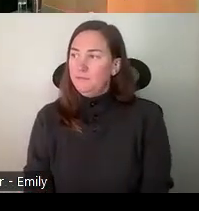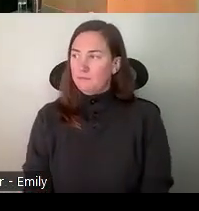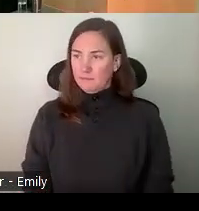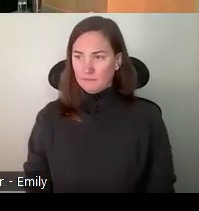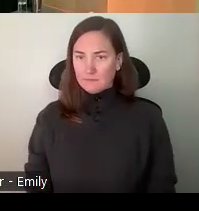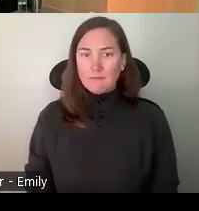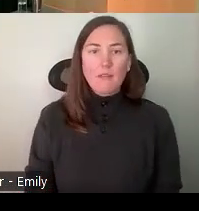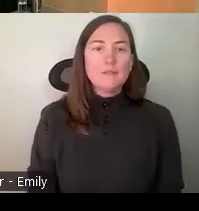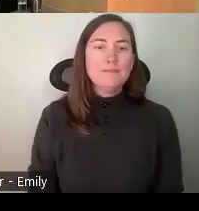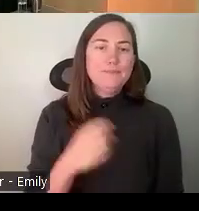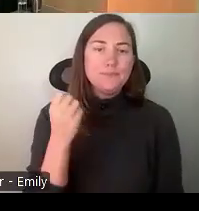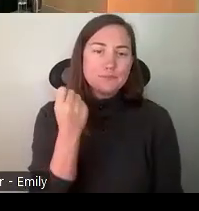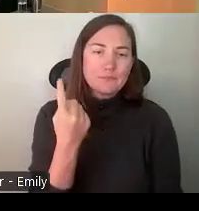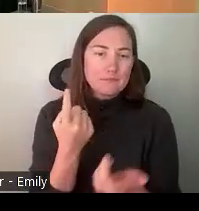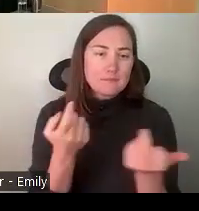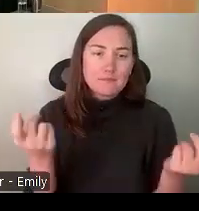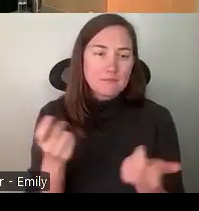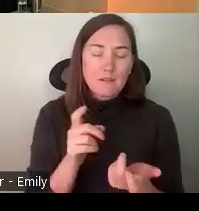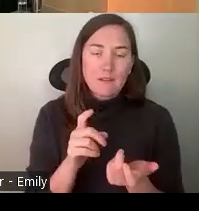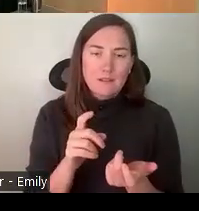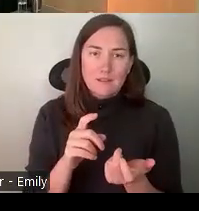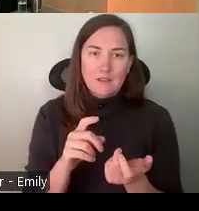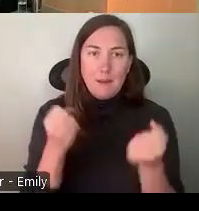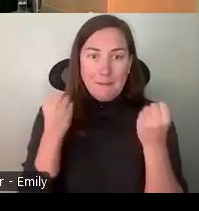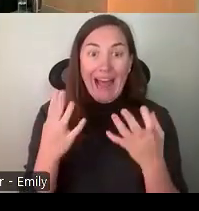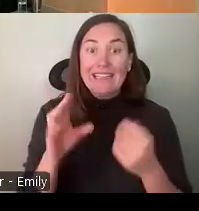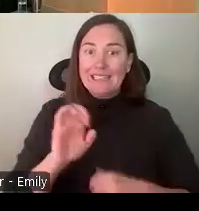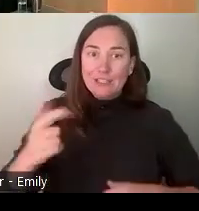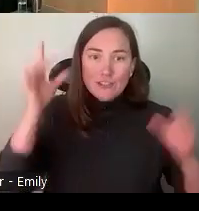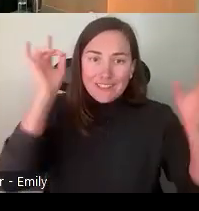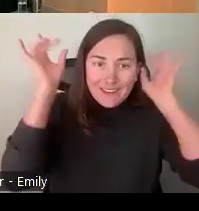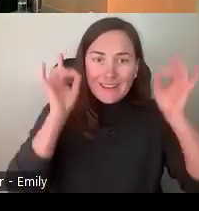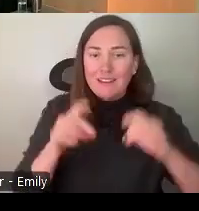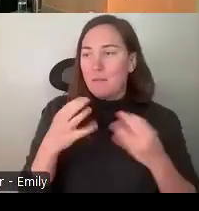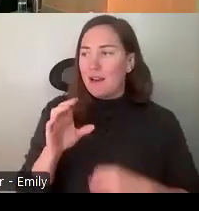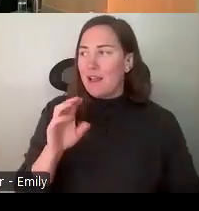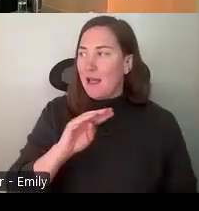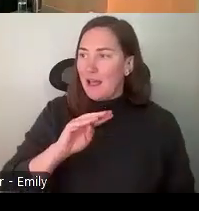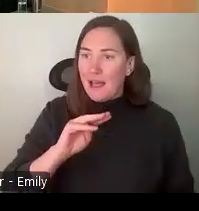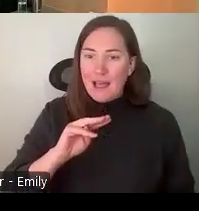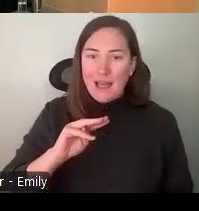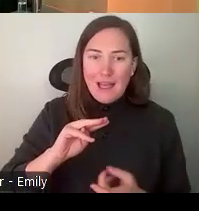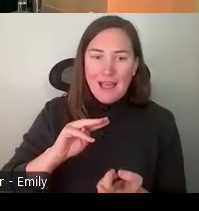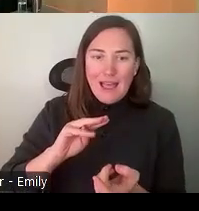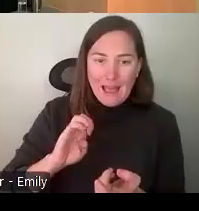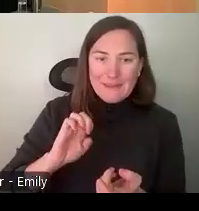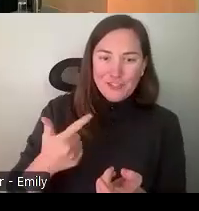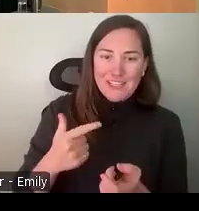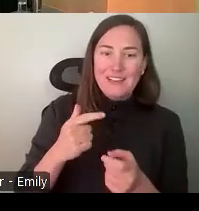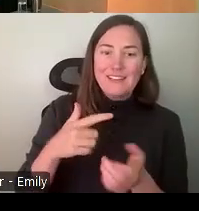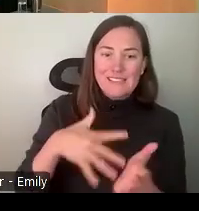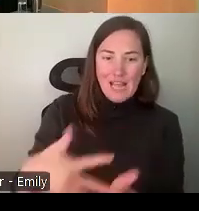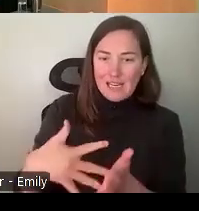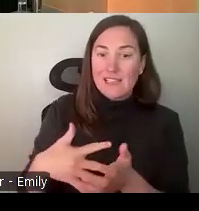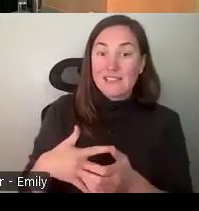It's now clear through a number of EEG and MEG studies that cortical activity tracks the dynamics